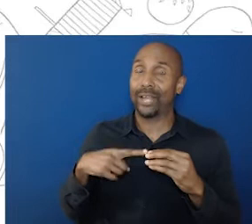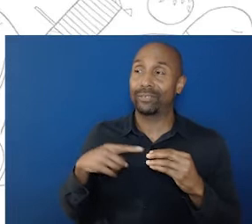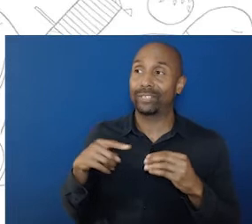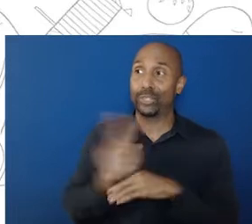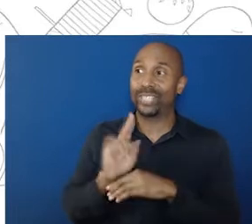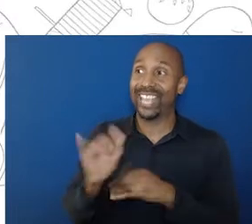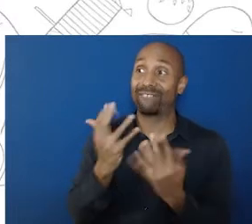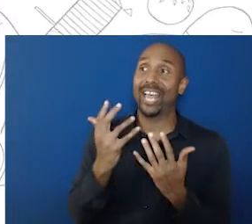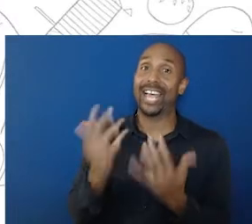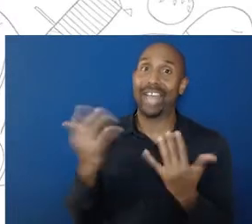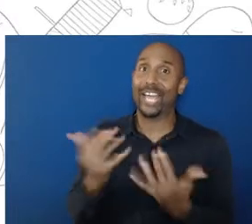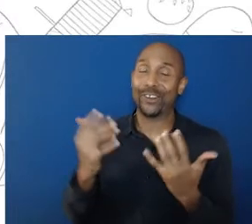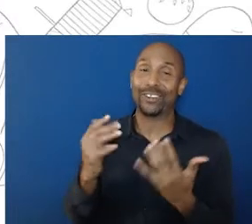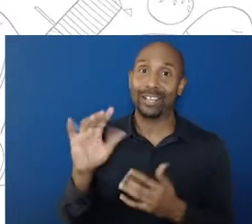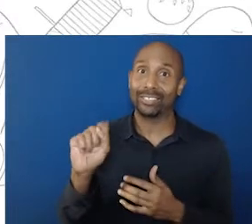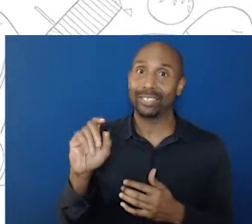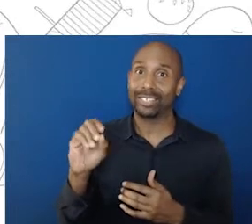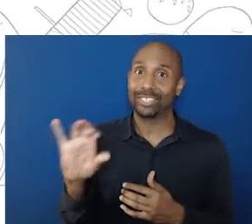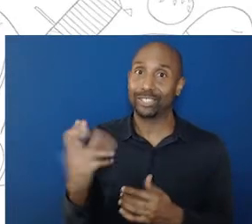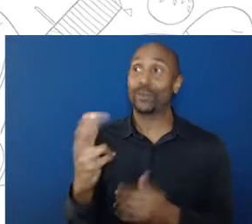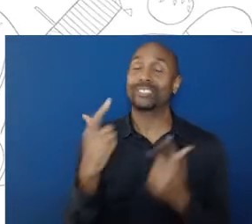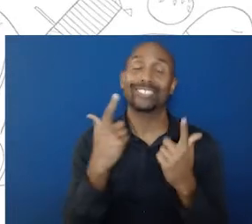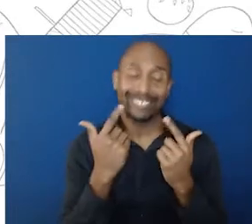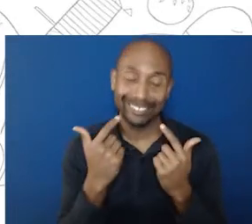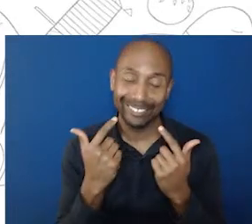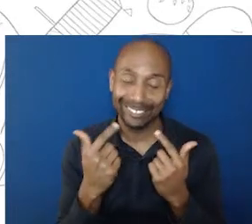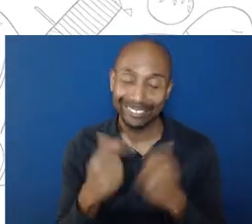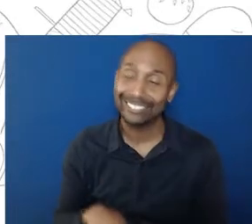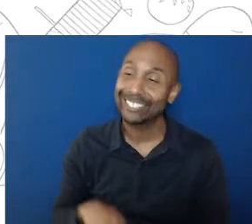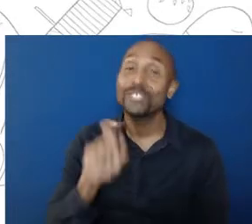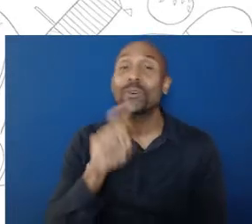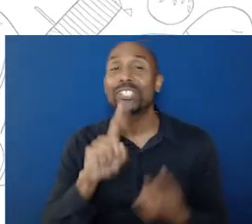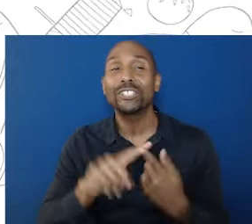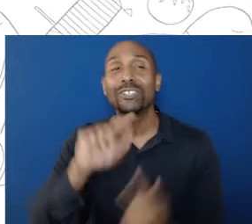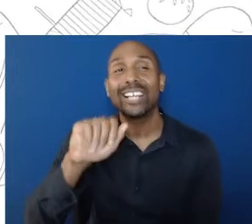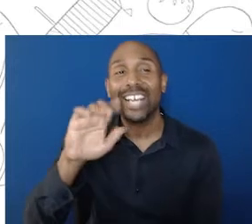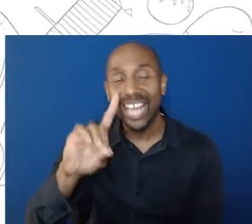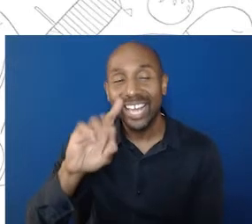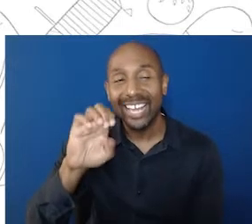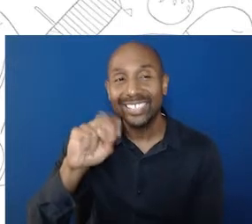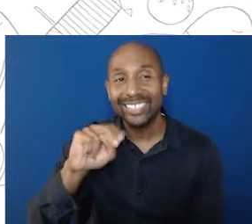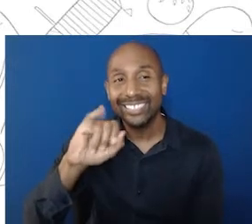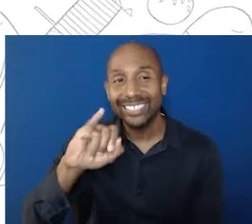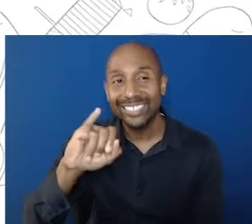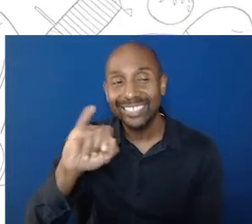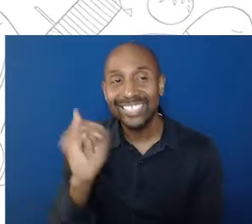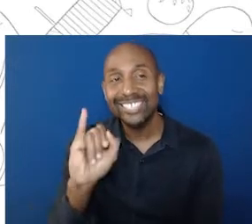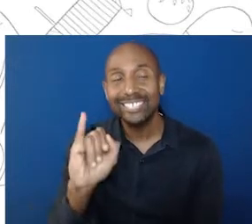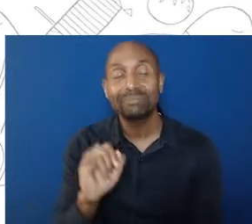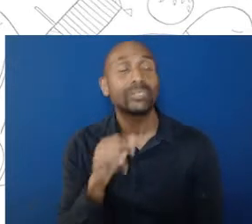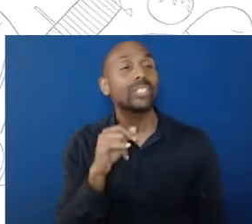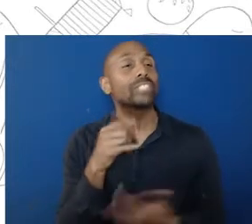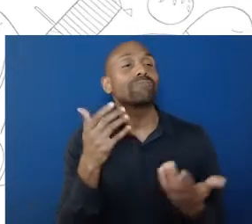So Adeniji, mm-hmm. where do you see your journey in craft taking you from here? What's next for you? And then